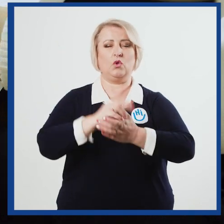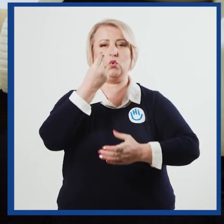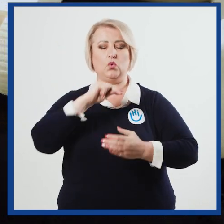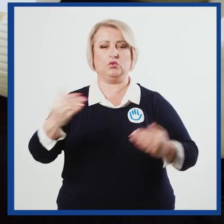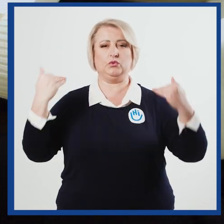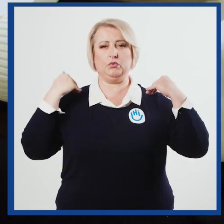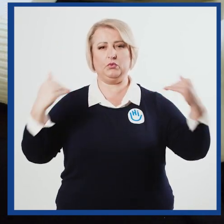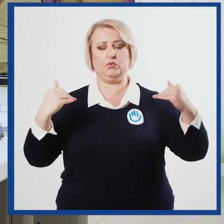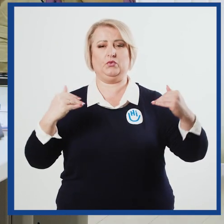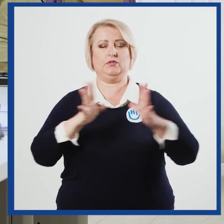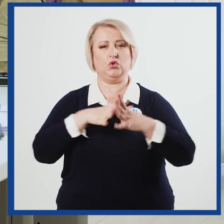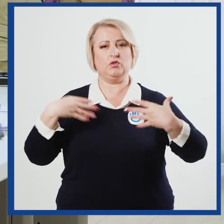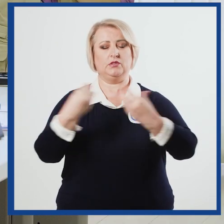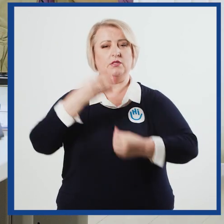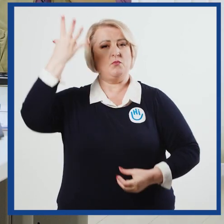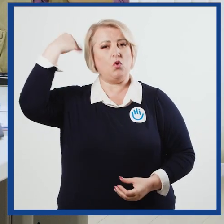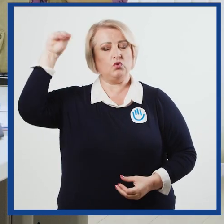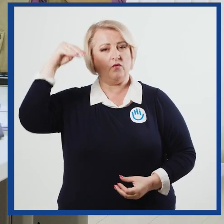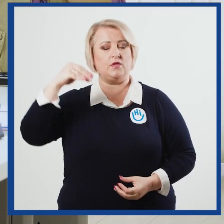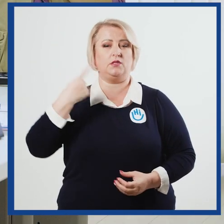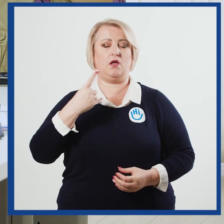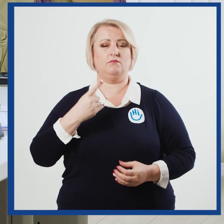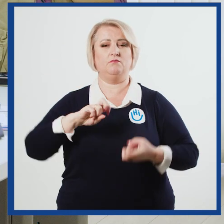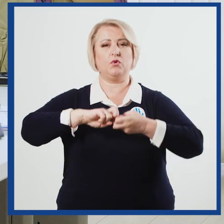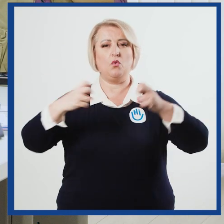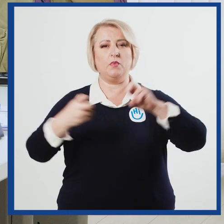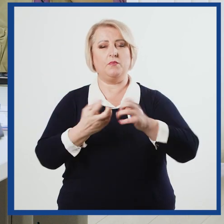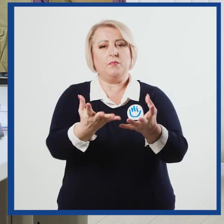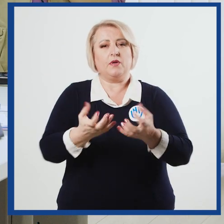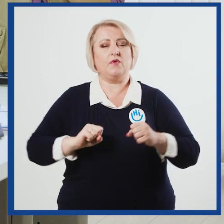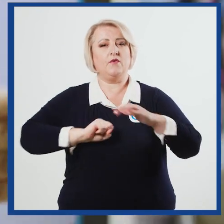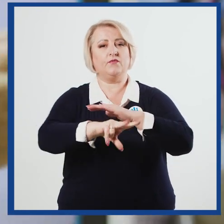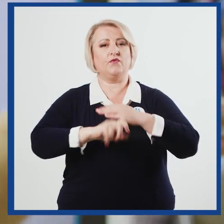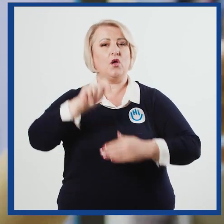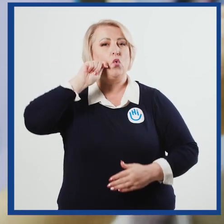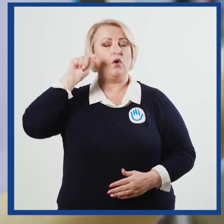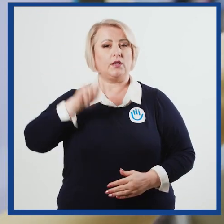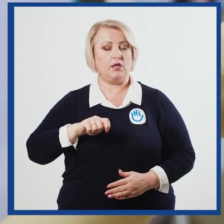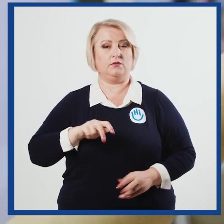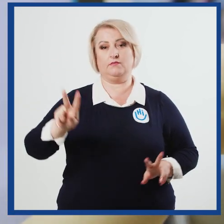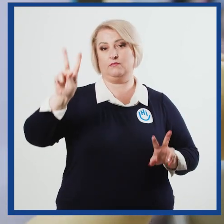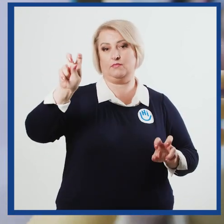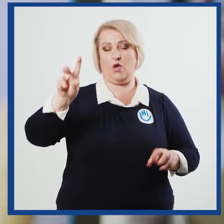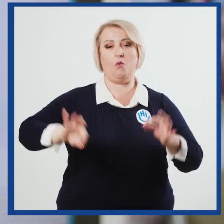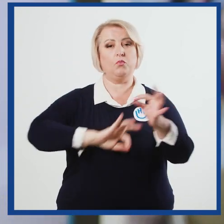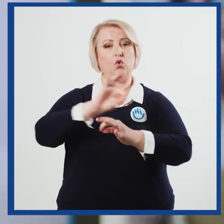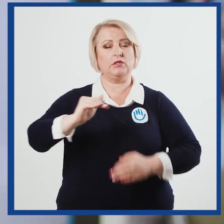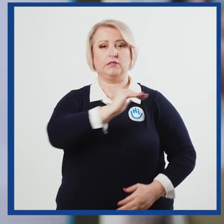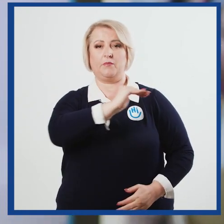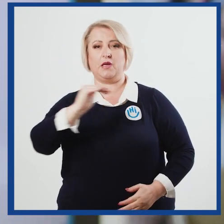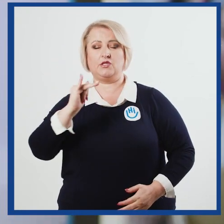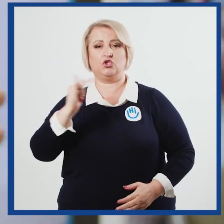the Challenges of Hosting Ukrainian Refugees, or Stability and Resilience Project. In the project, Humanity and